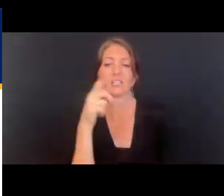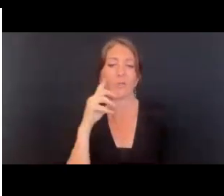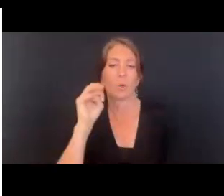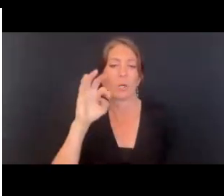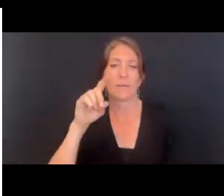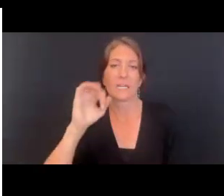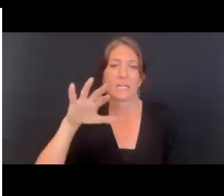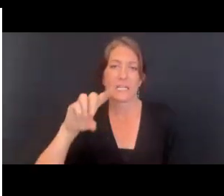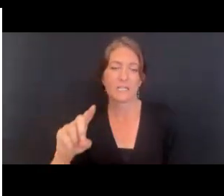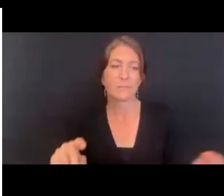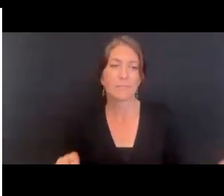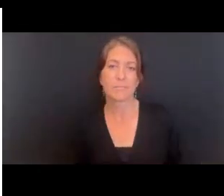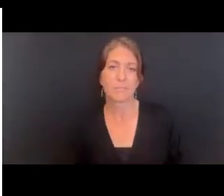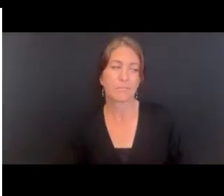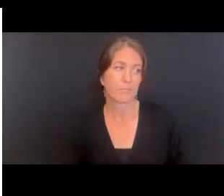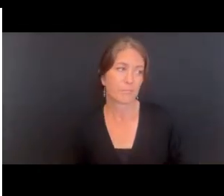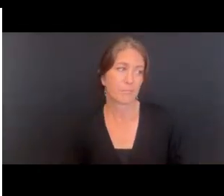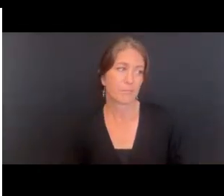Next slide.